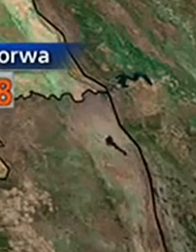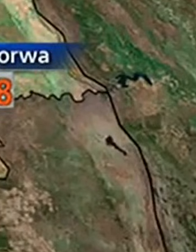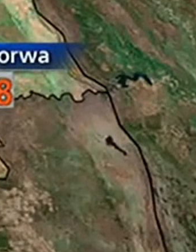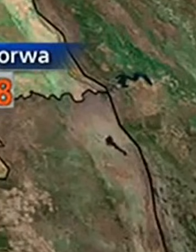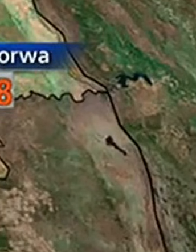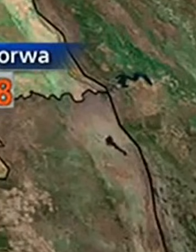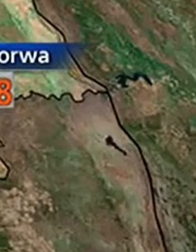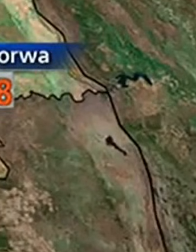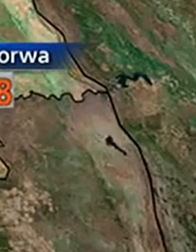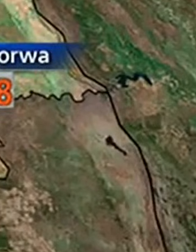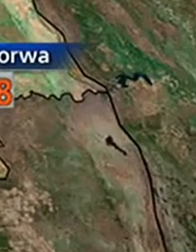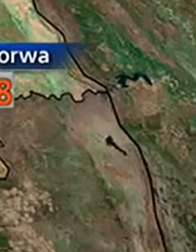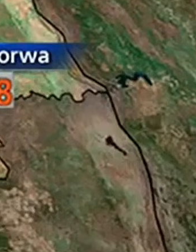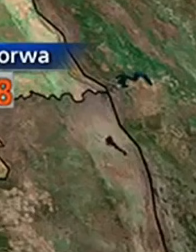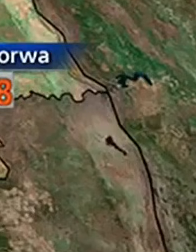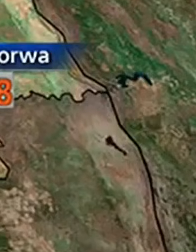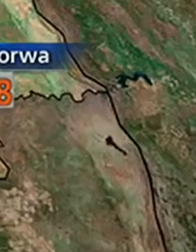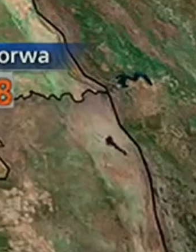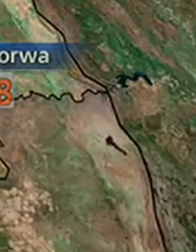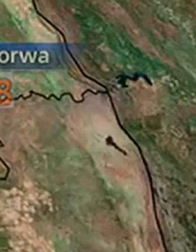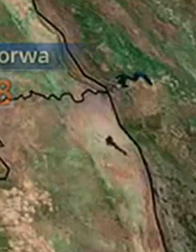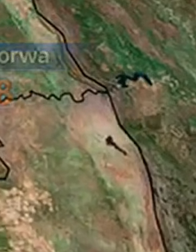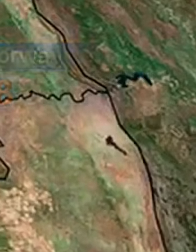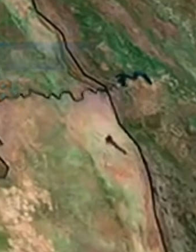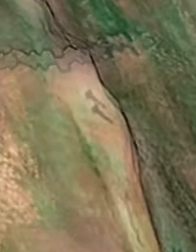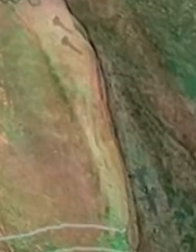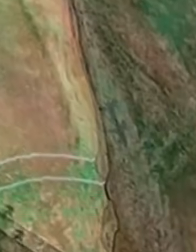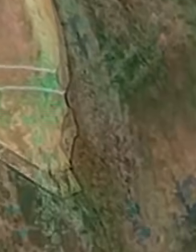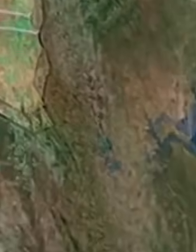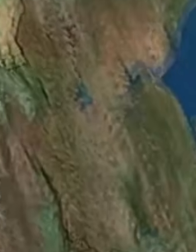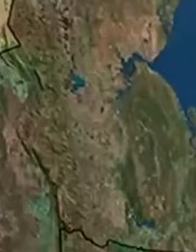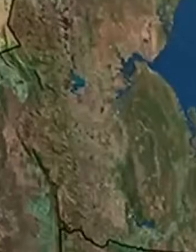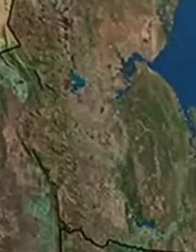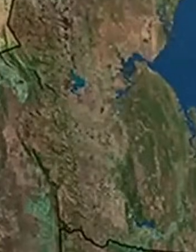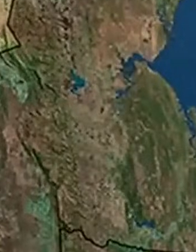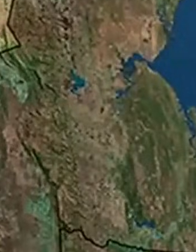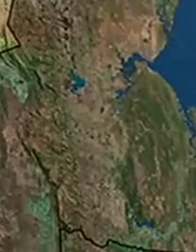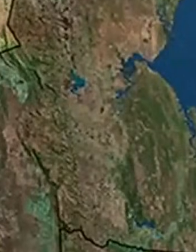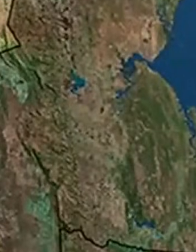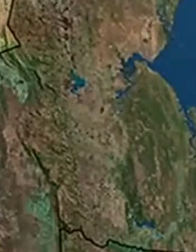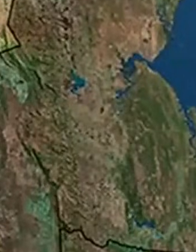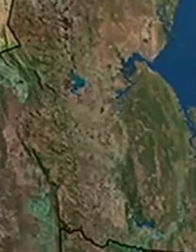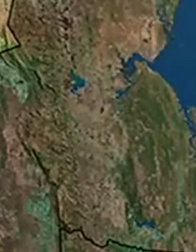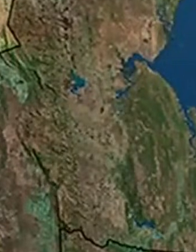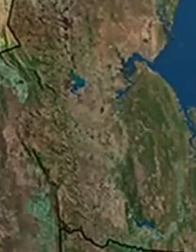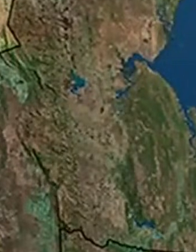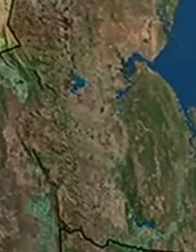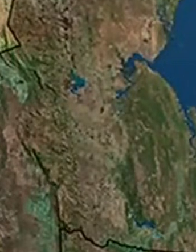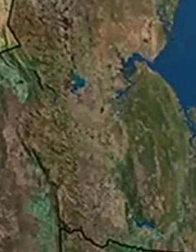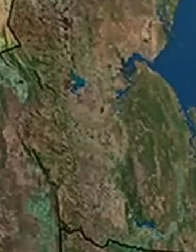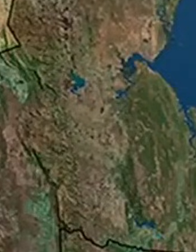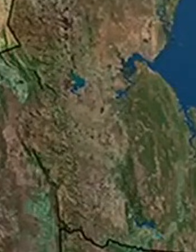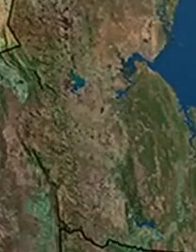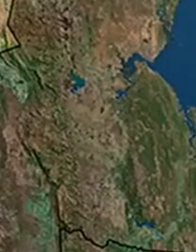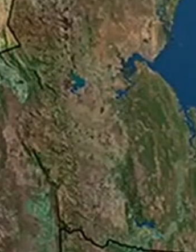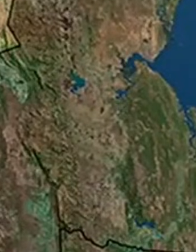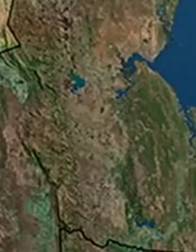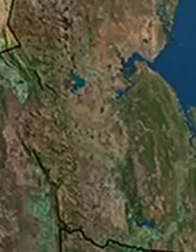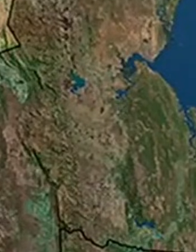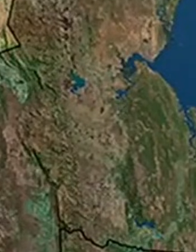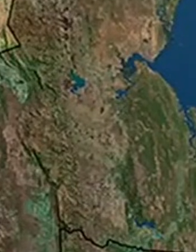metso e tsheletseng ka fela re shebile ka lephalale go tla jela ka Thabazimbe le teng o tla hle pholi re kgati re tha fela mashome a mabedi a metso e tsheletseng ka fela re setse re shebile